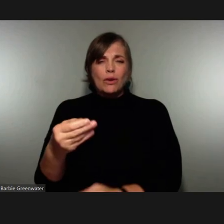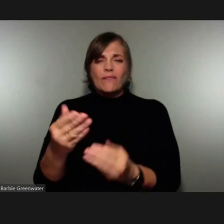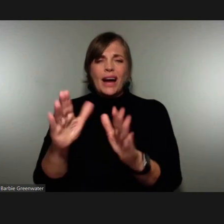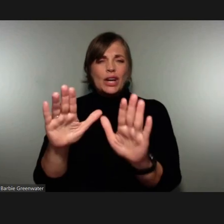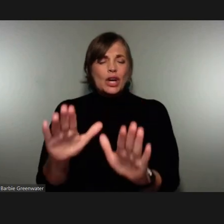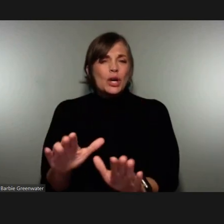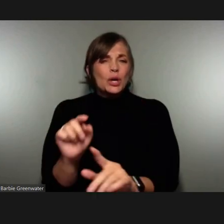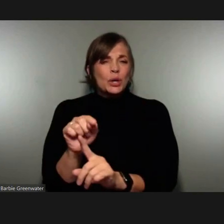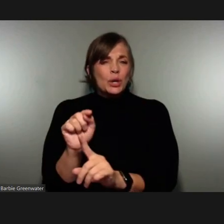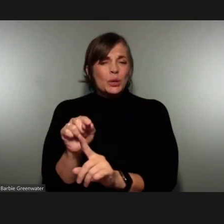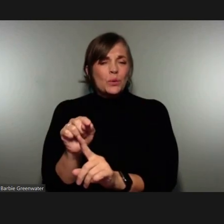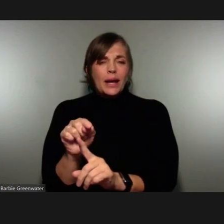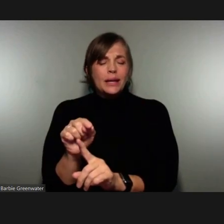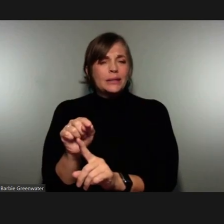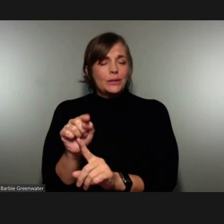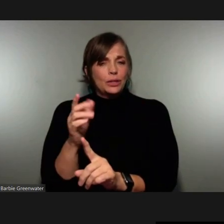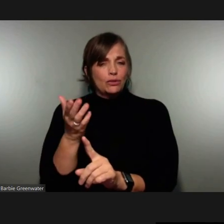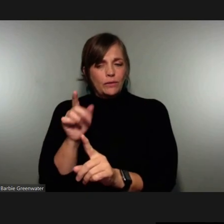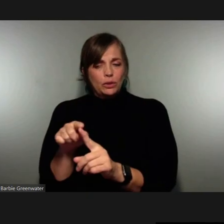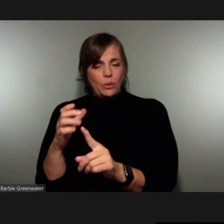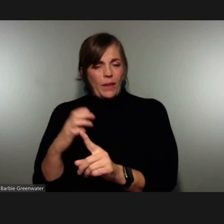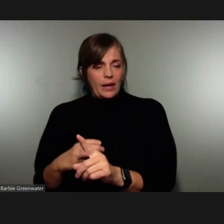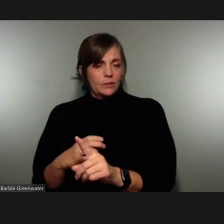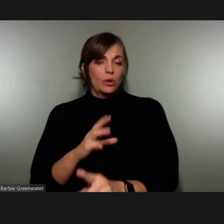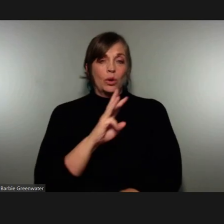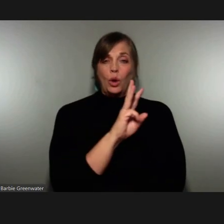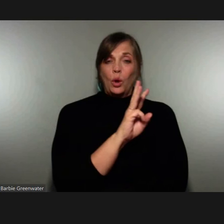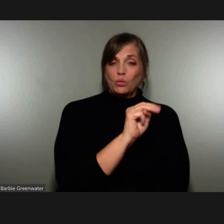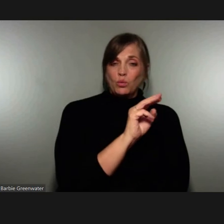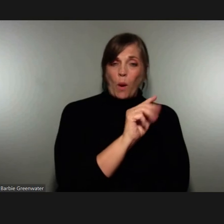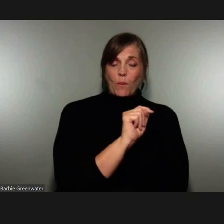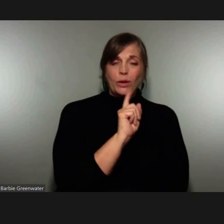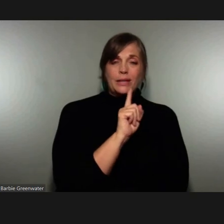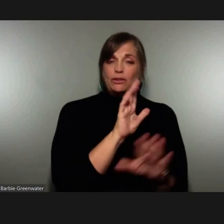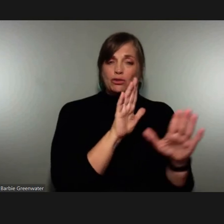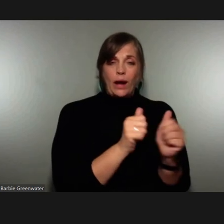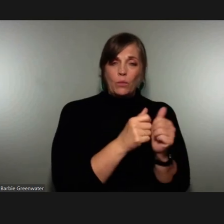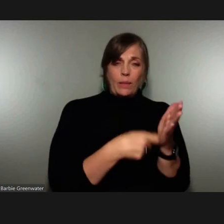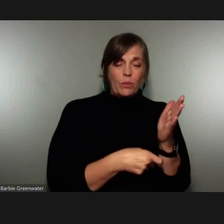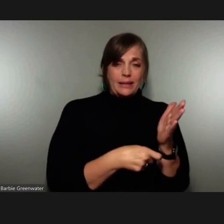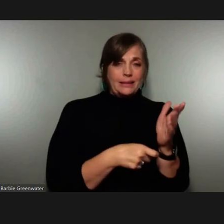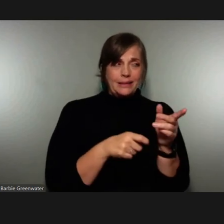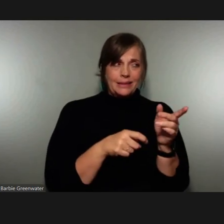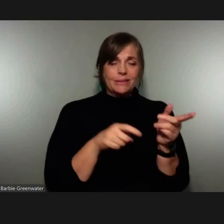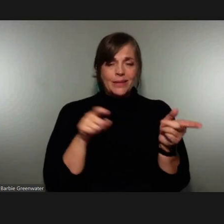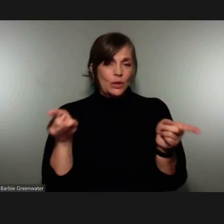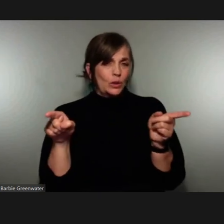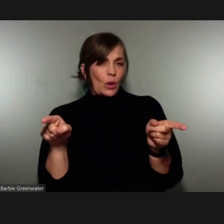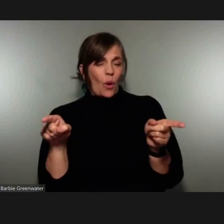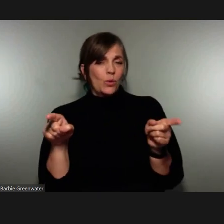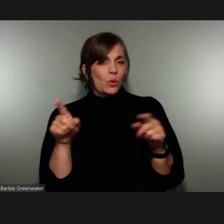is amazing at prices. You can't be amazing at both sides, right? So it's really focusing on where you want to be excellent. I think the